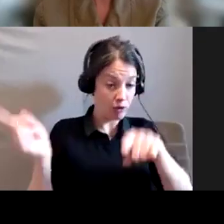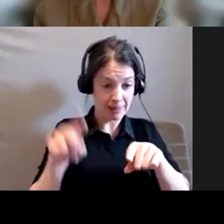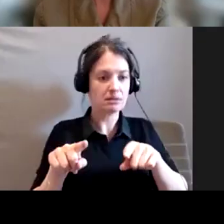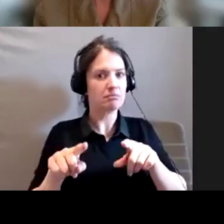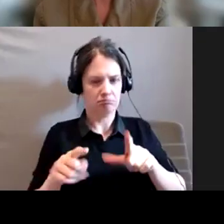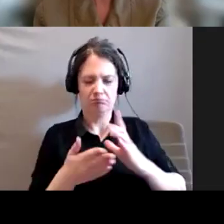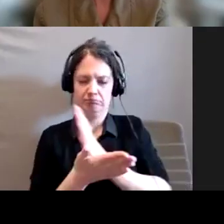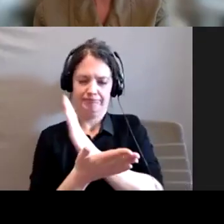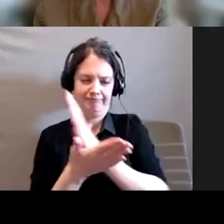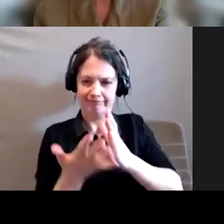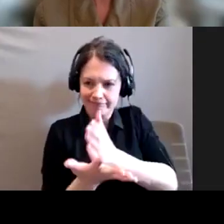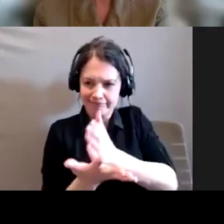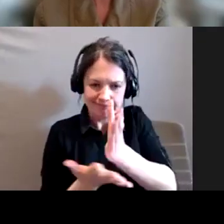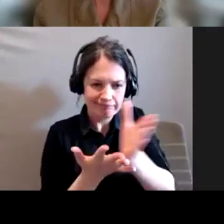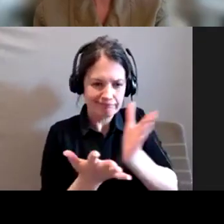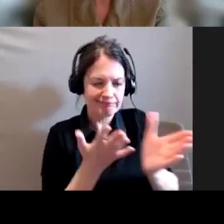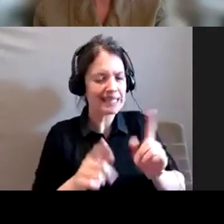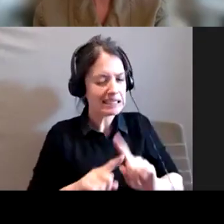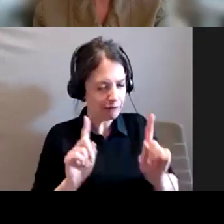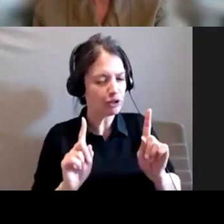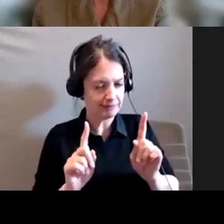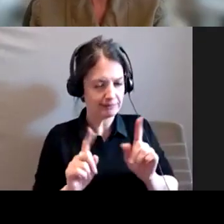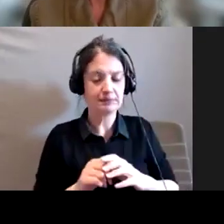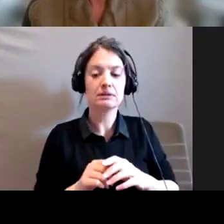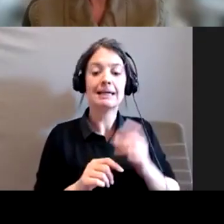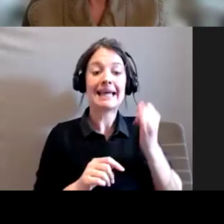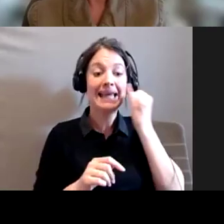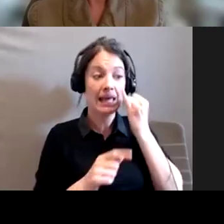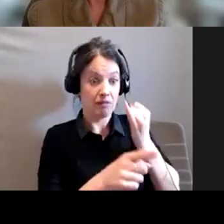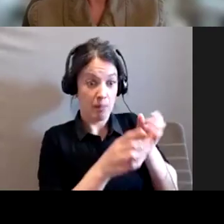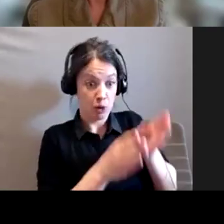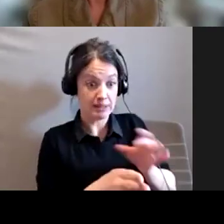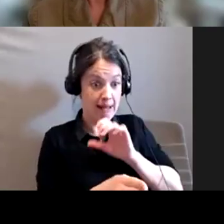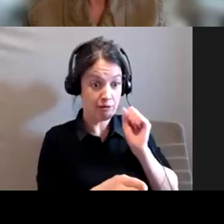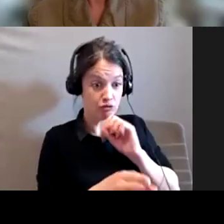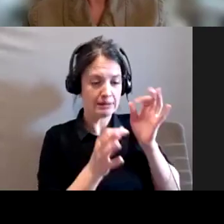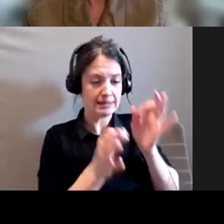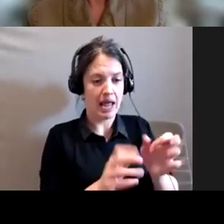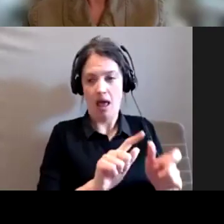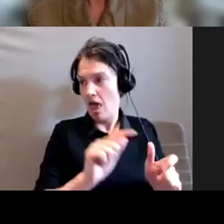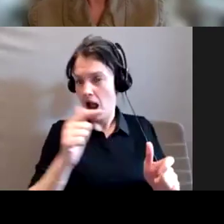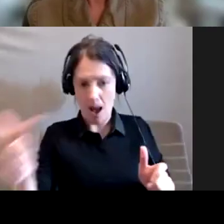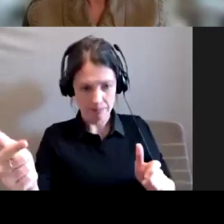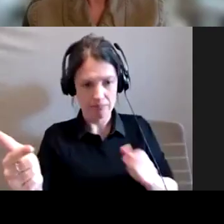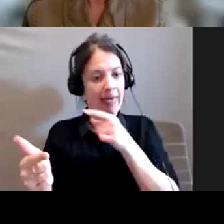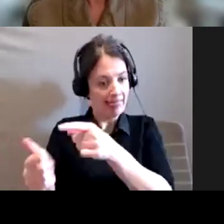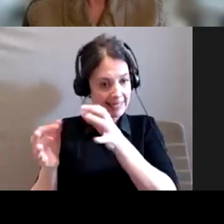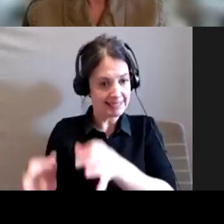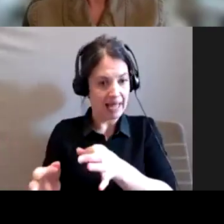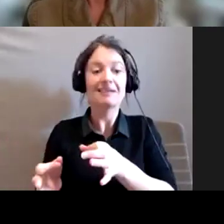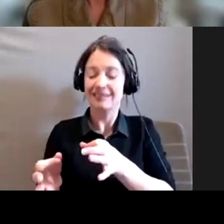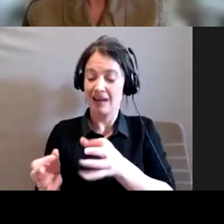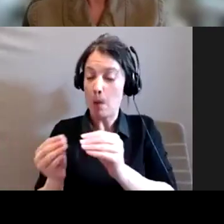the further you move toward full substitute decision-making, the easier coercive control